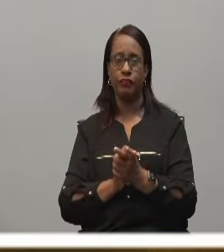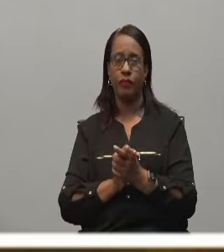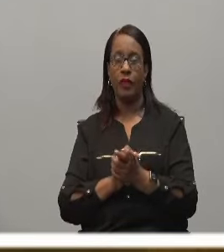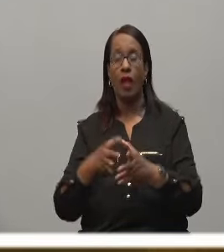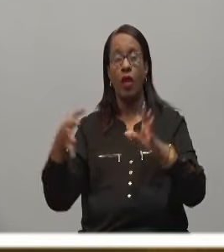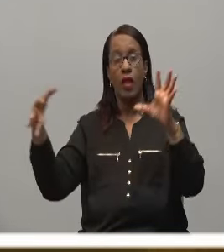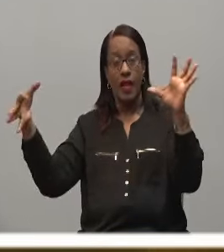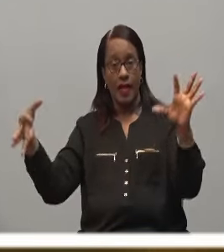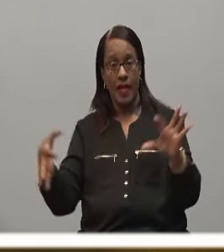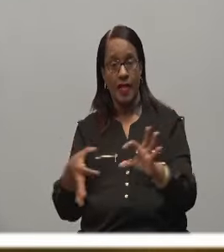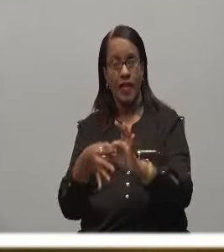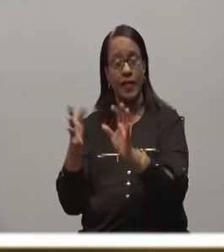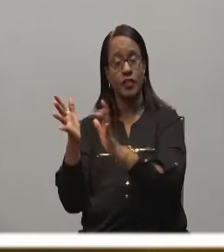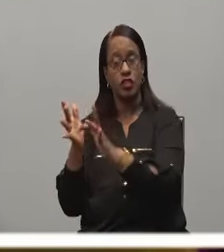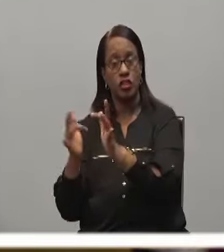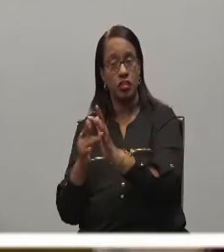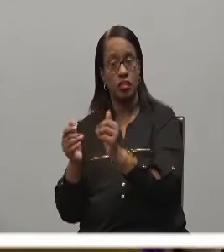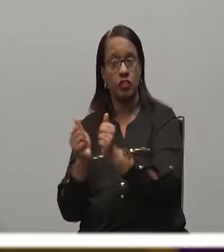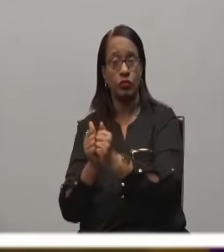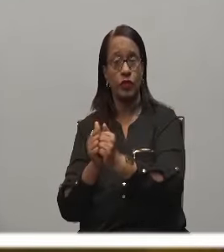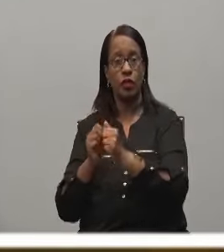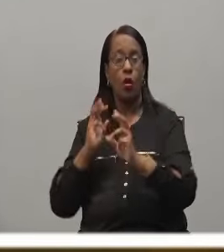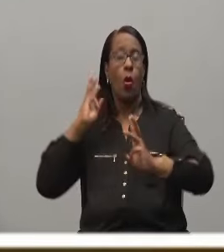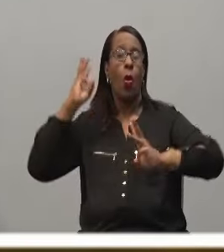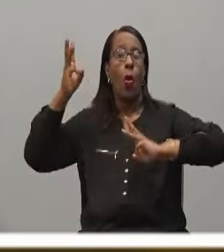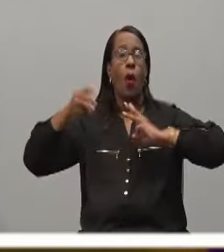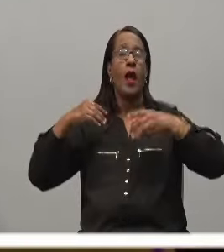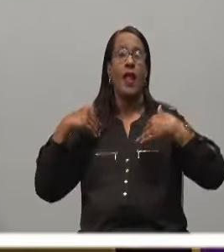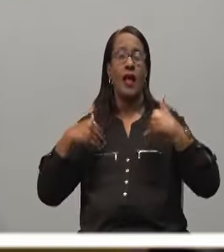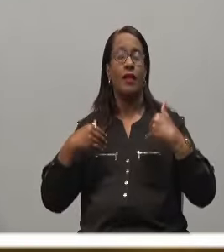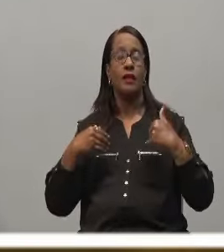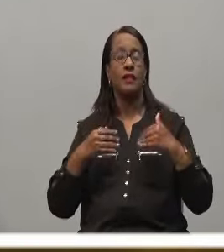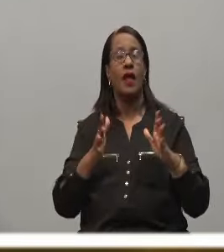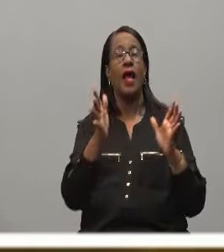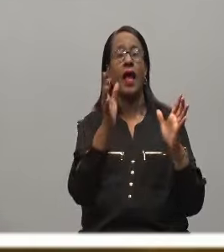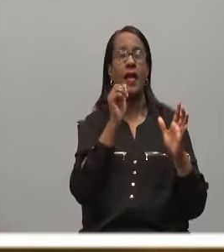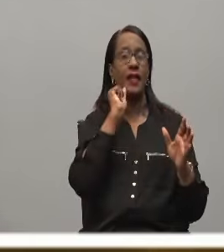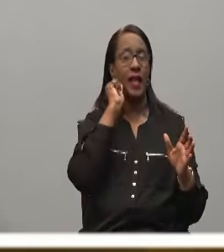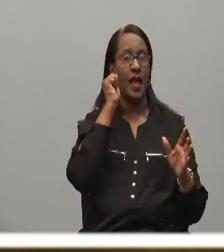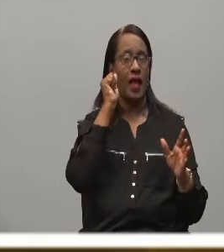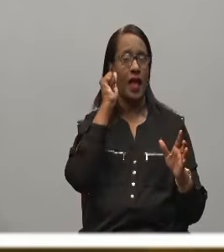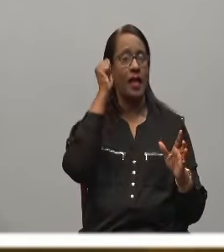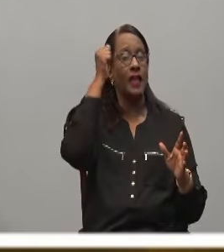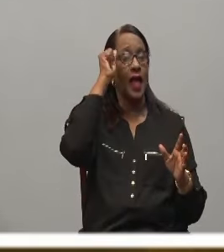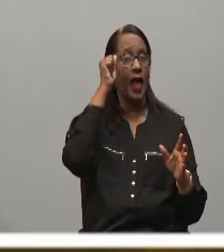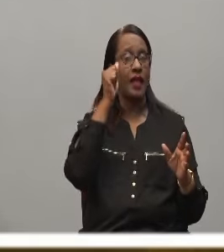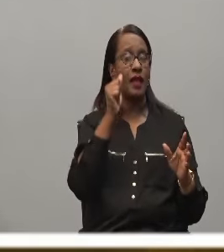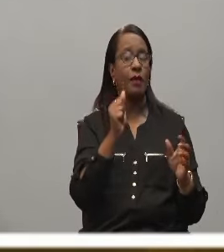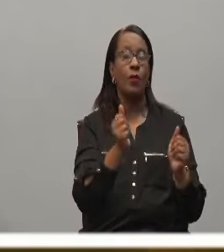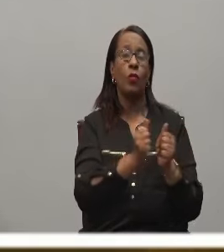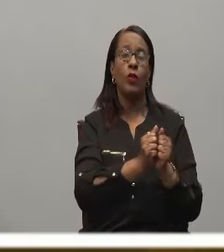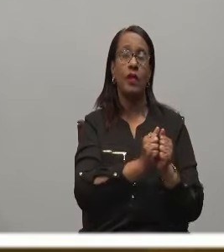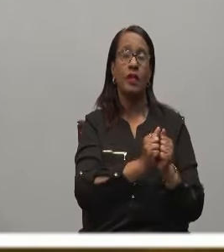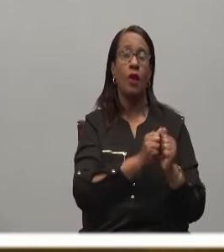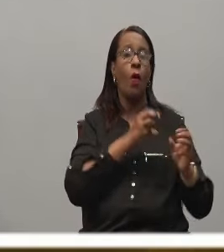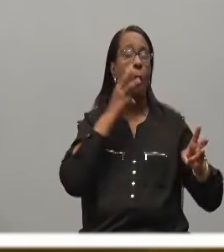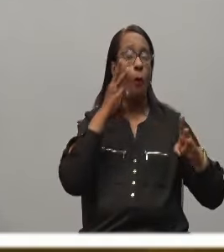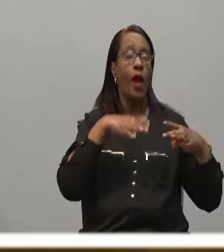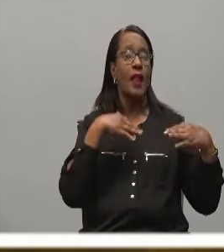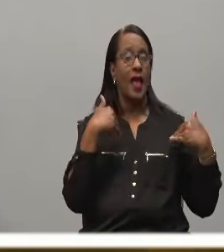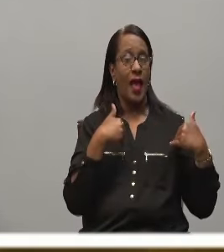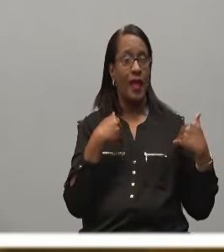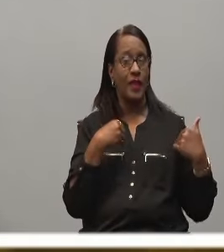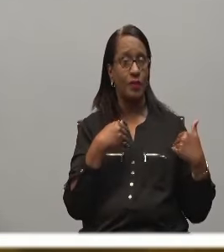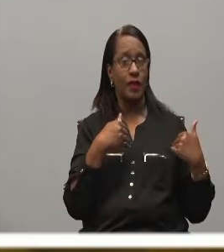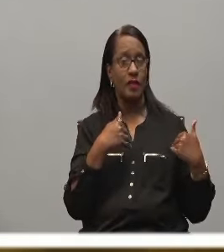Because God had created all these beasts, and Adam was standing there before all of these beasts. But it says the